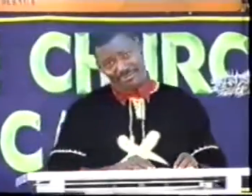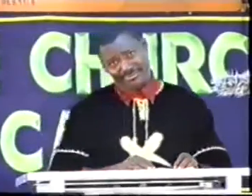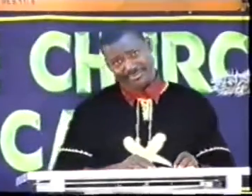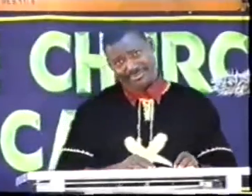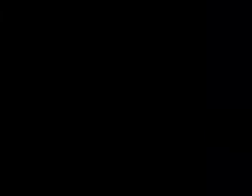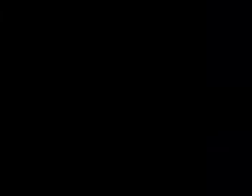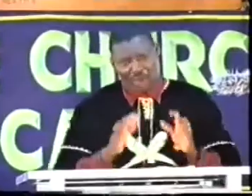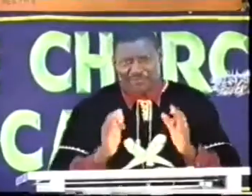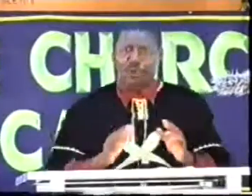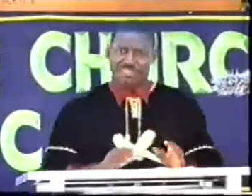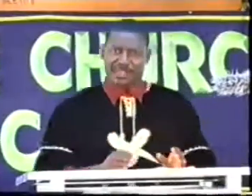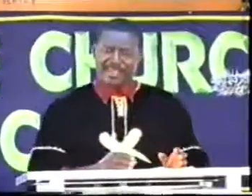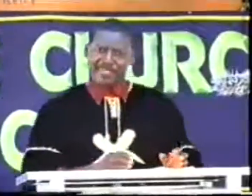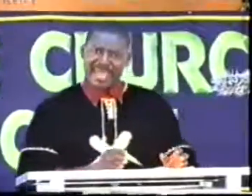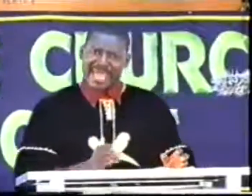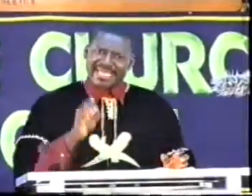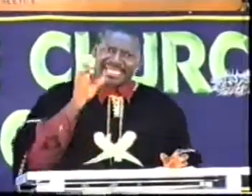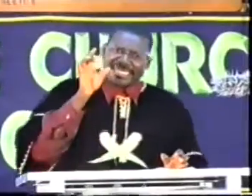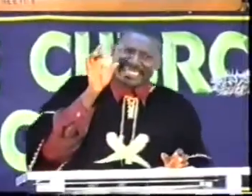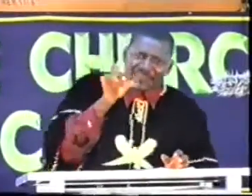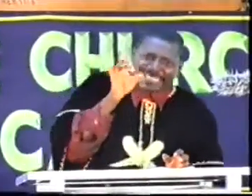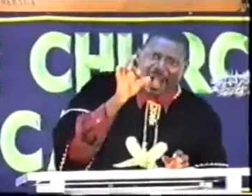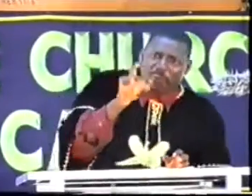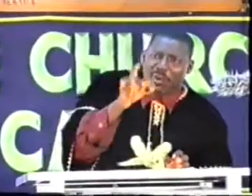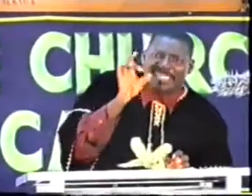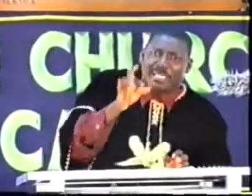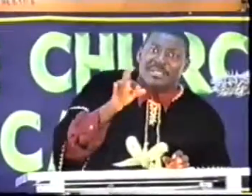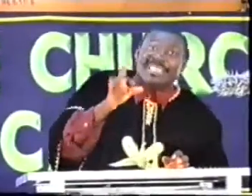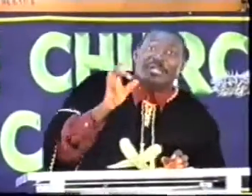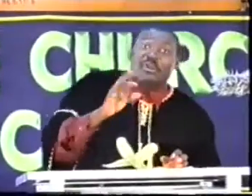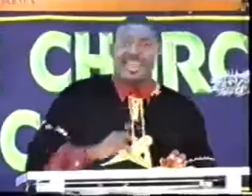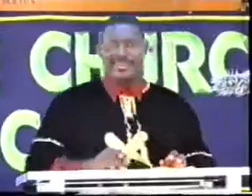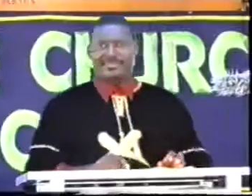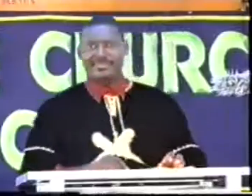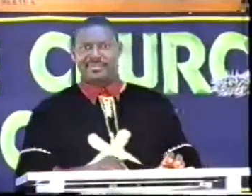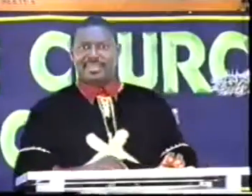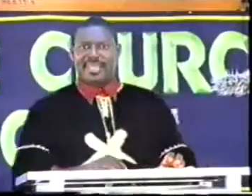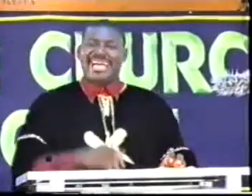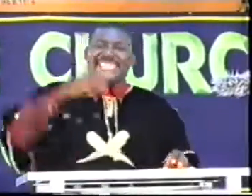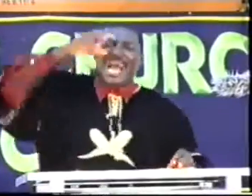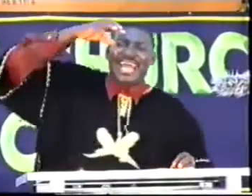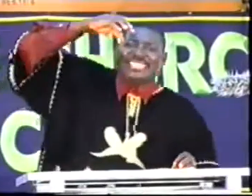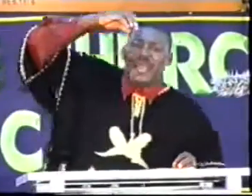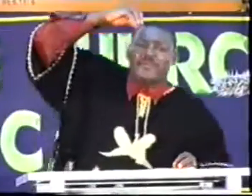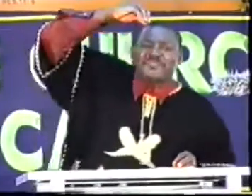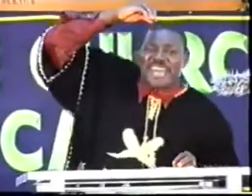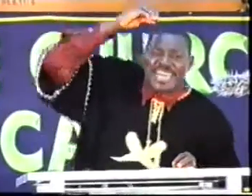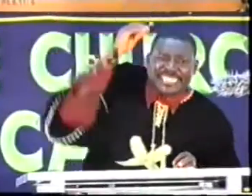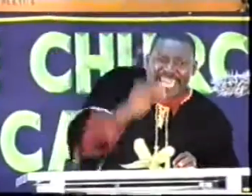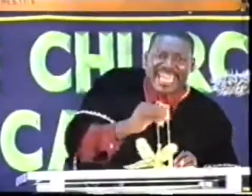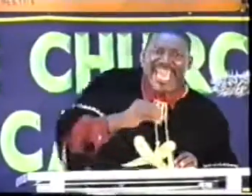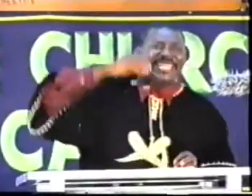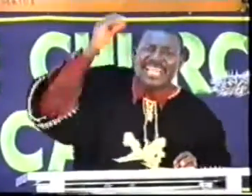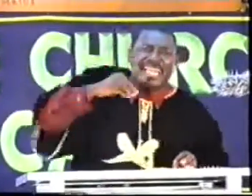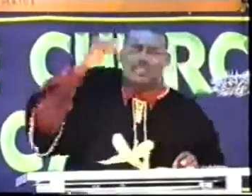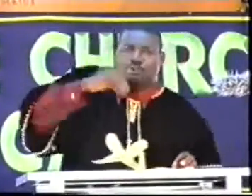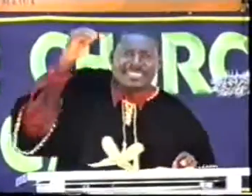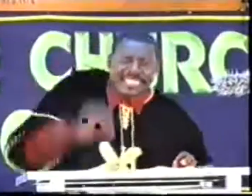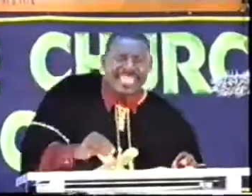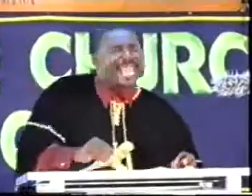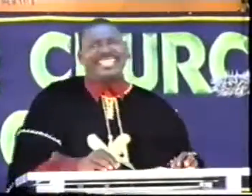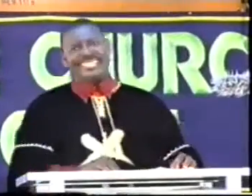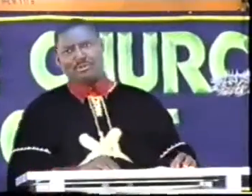for odo for wuti me Se fa sa akwa we se so de ti asore a. Edi adanse pefe se enye